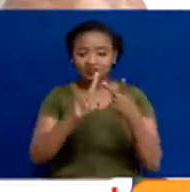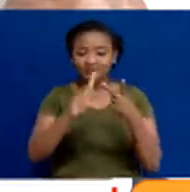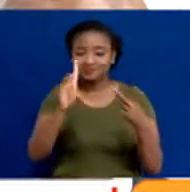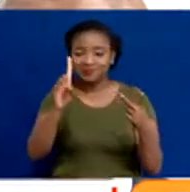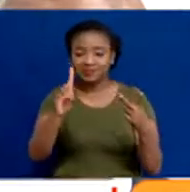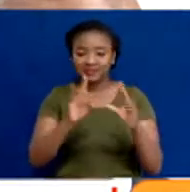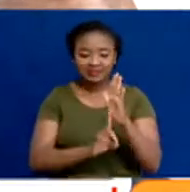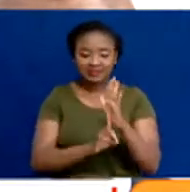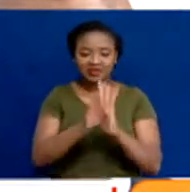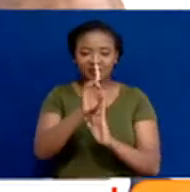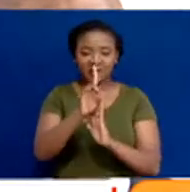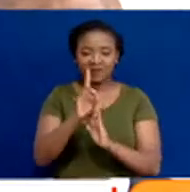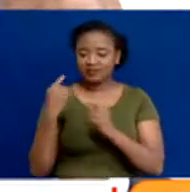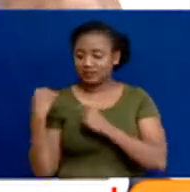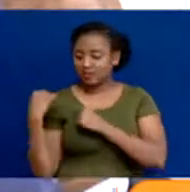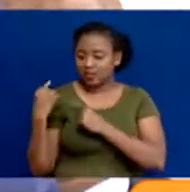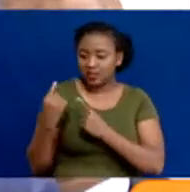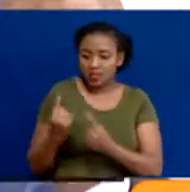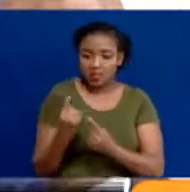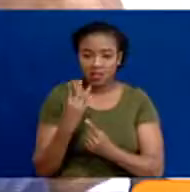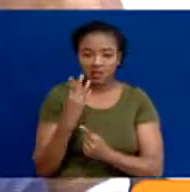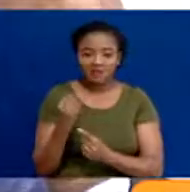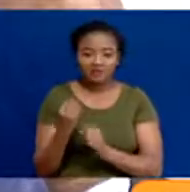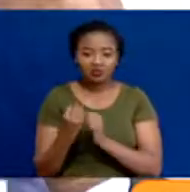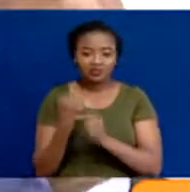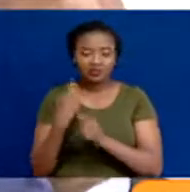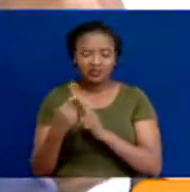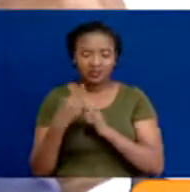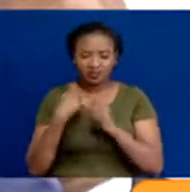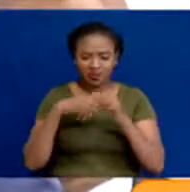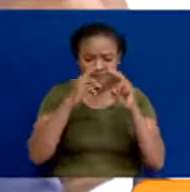years, we are moving to products.